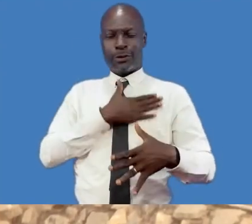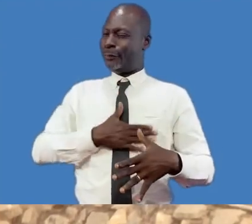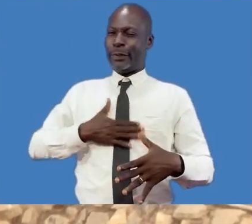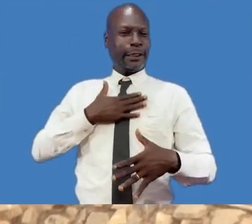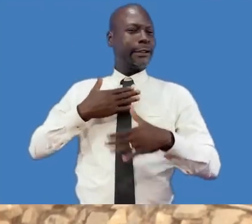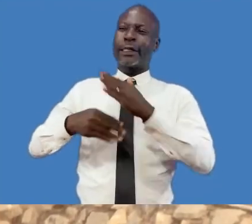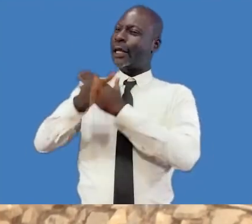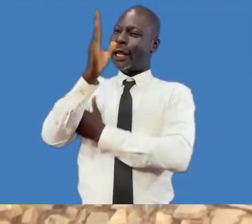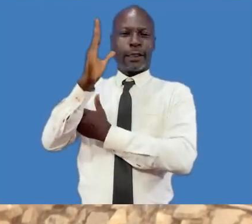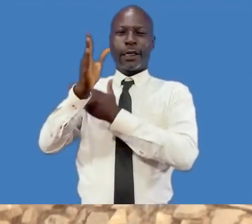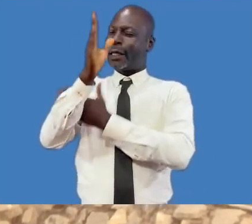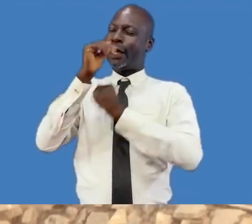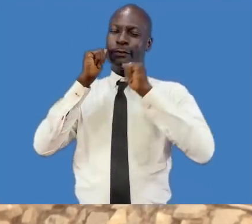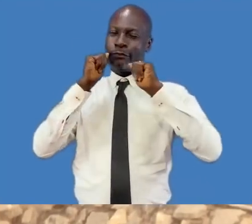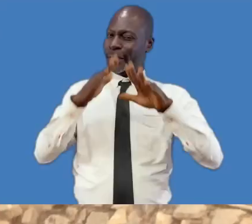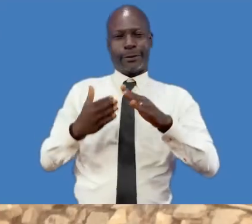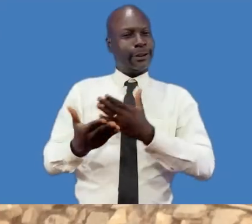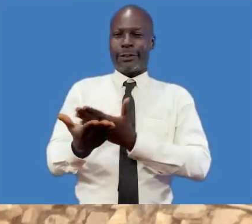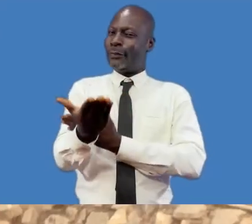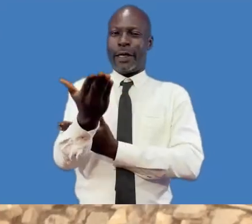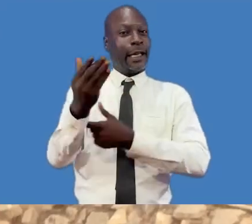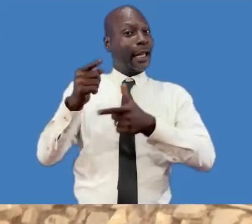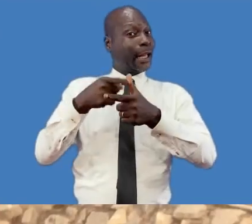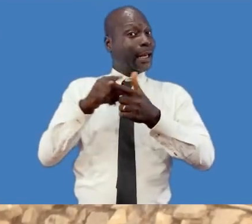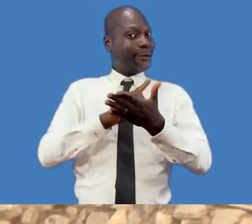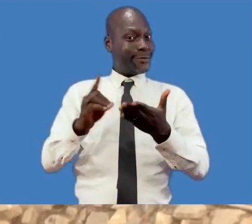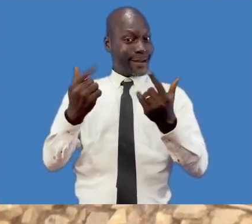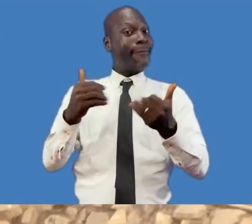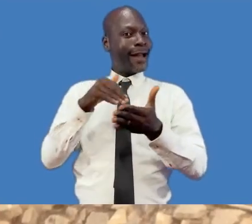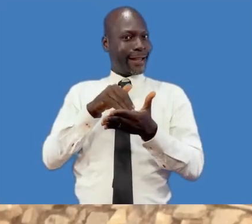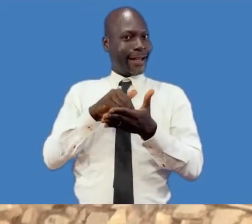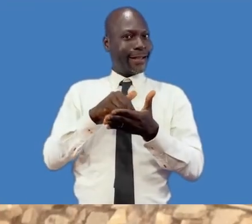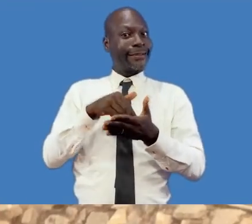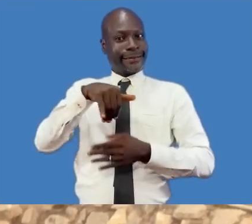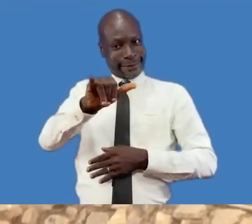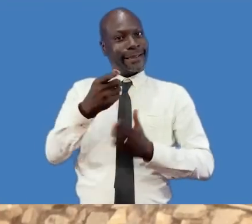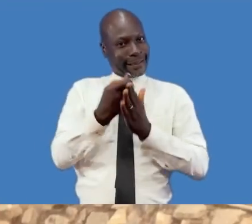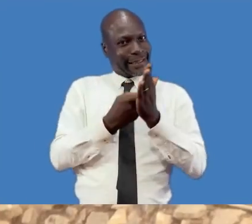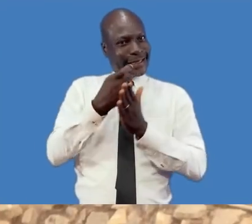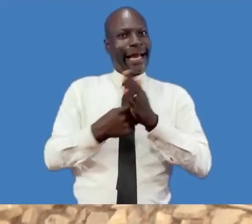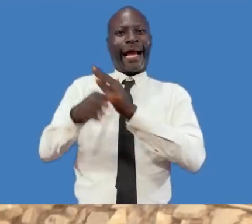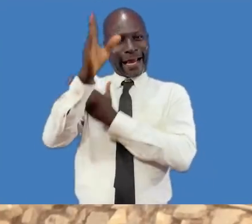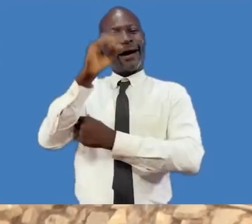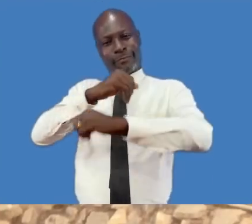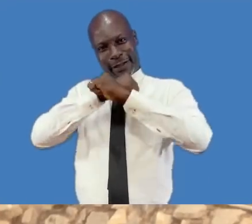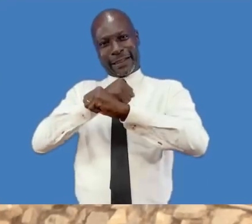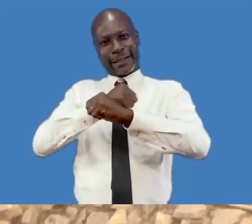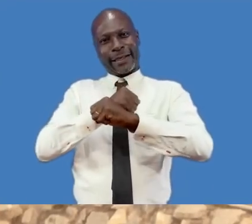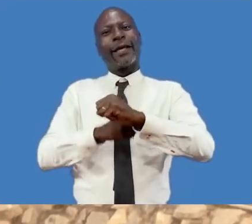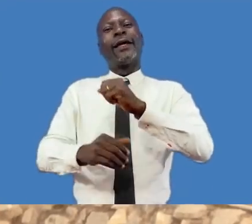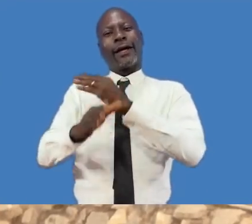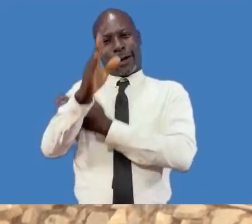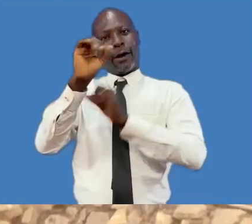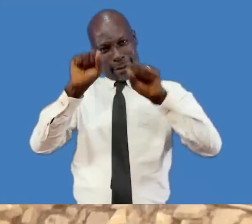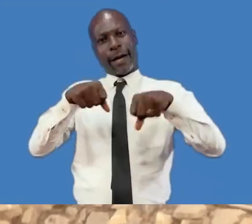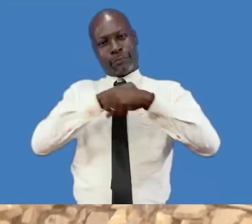God. When you go to Israel and Anopay, any part next week, Mr. Abba Winchebio, we're still discussing God's protection. God can protect